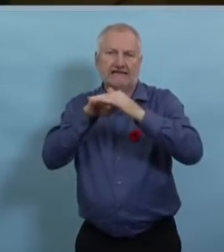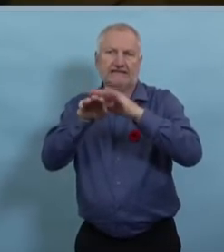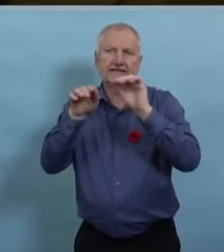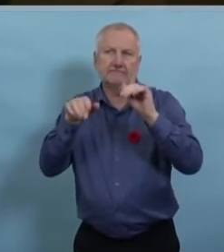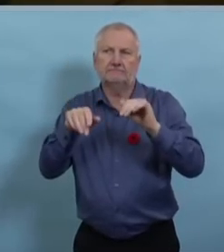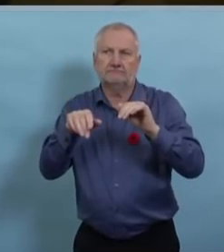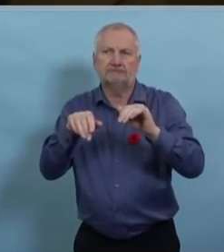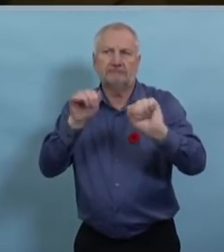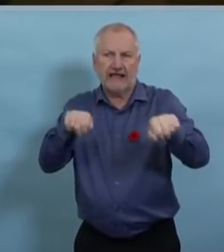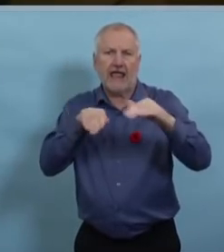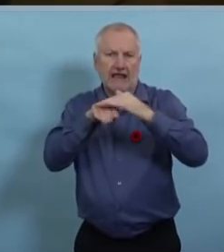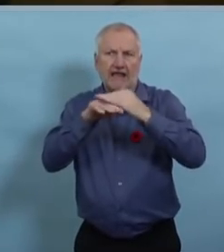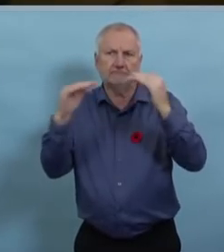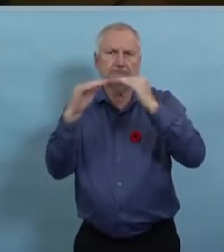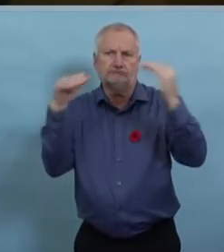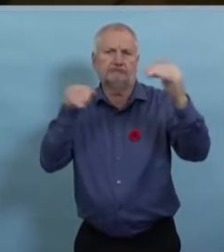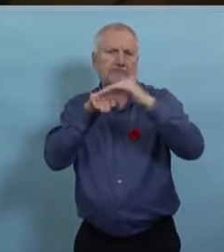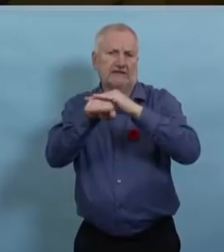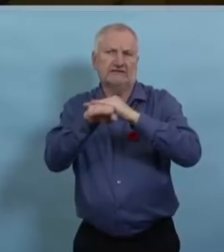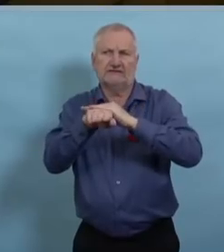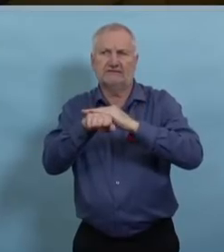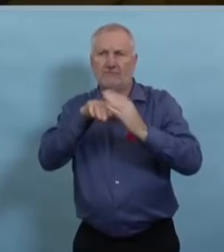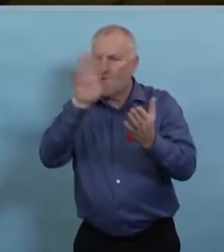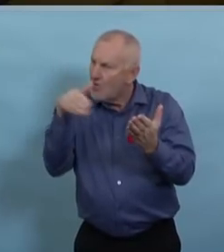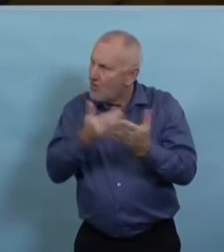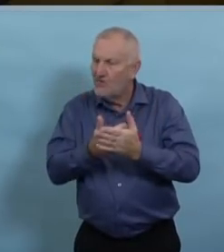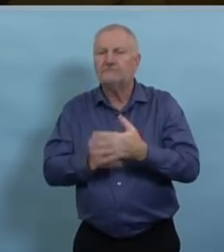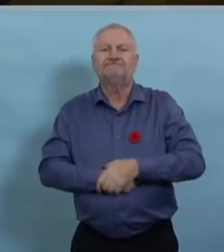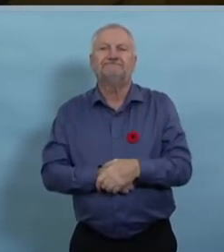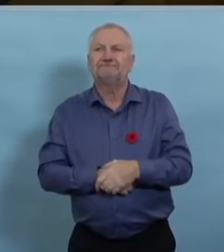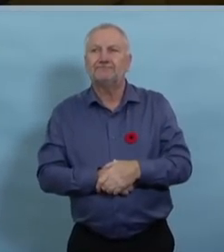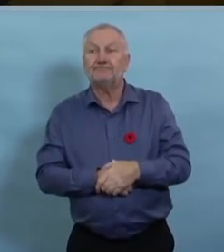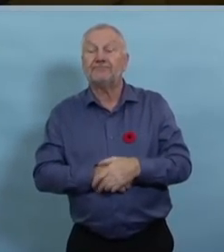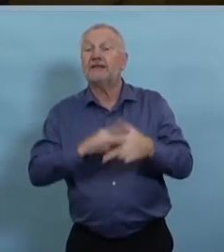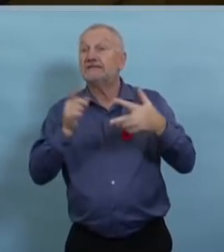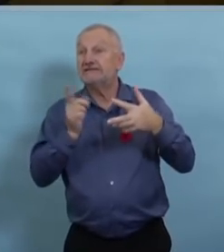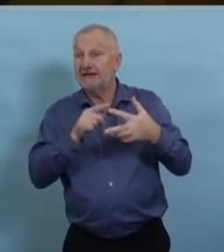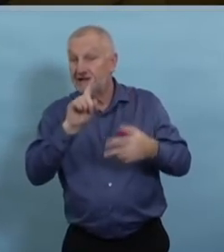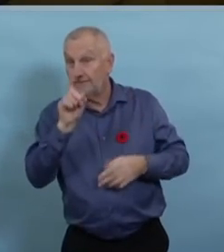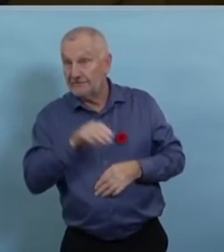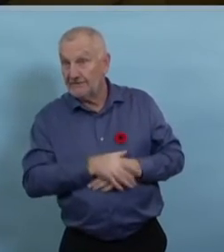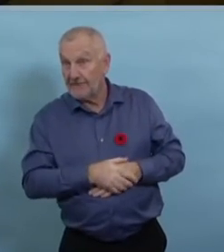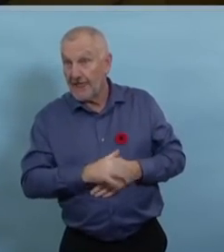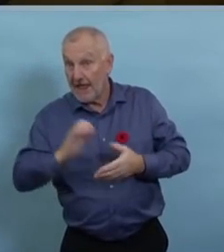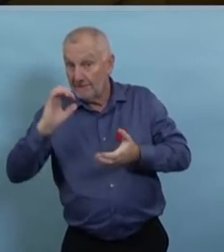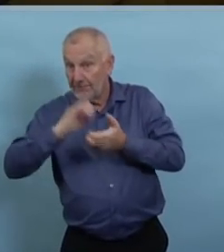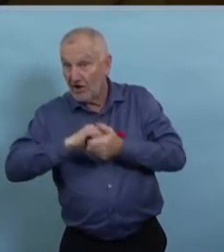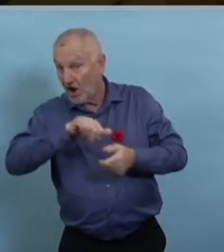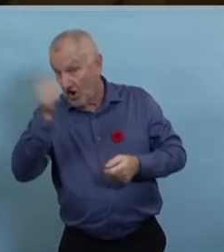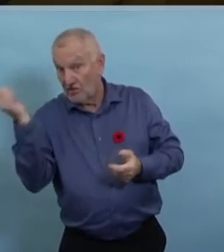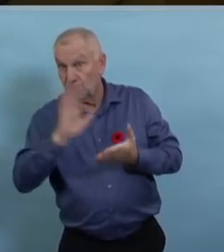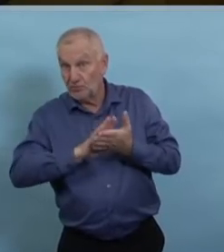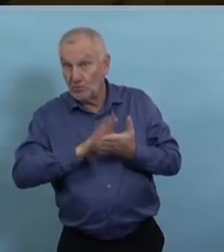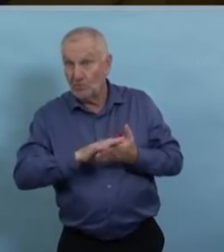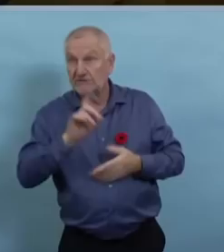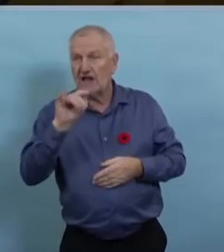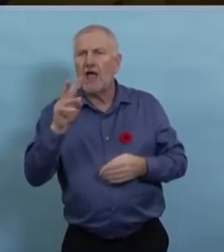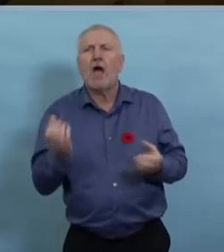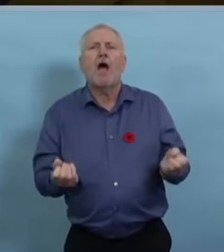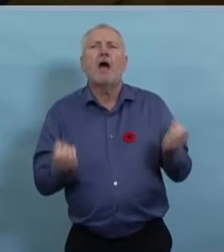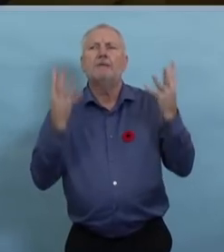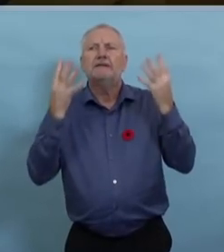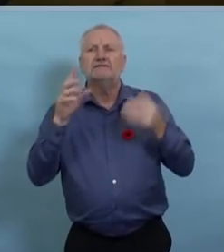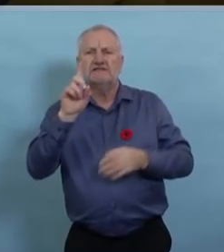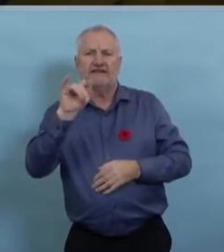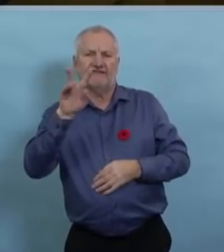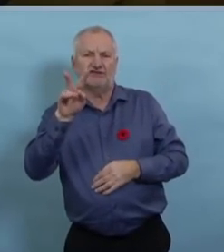Okay, that's wonderful that you said you had been working alongside other school divisions. How many school divisions, that was my next question, have you consulted